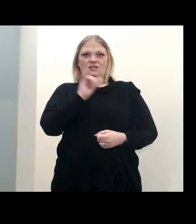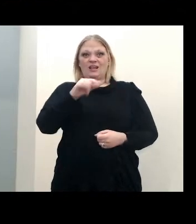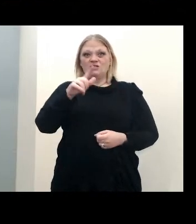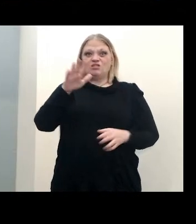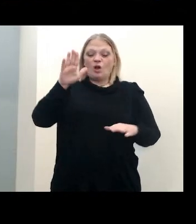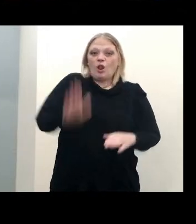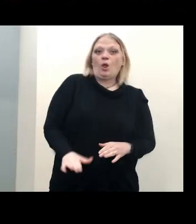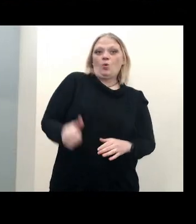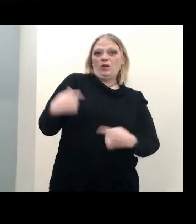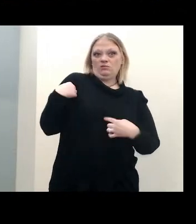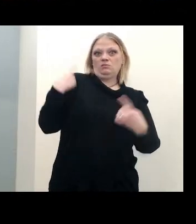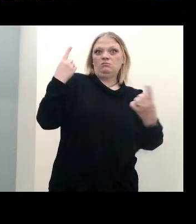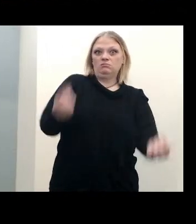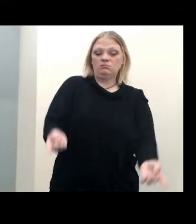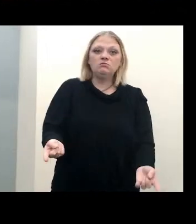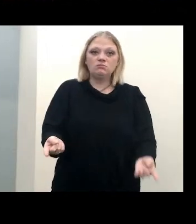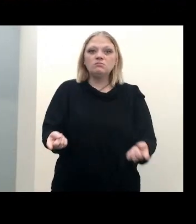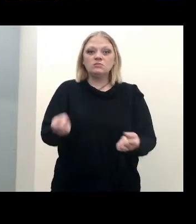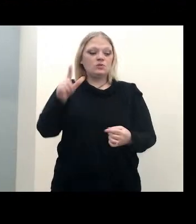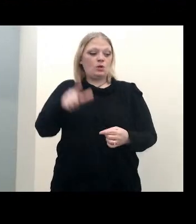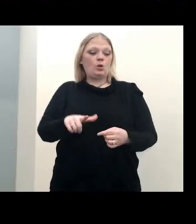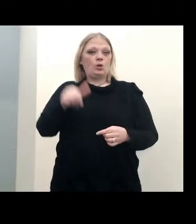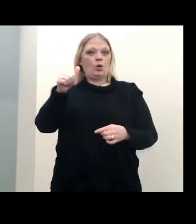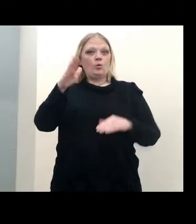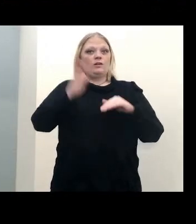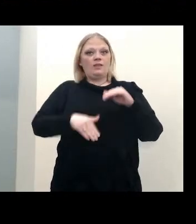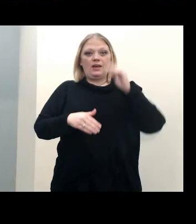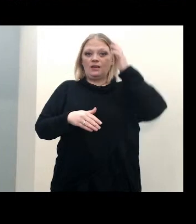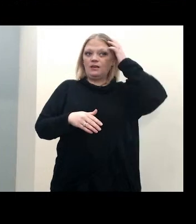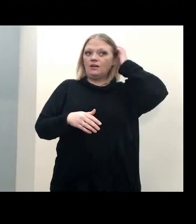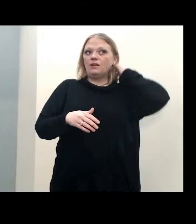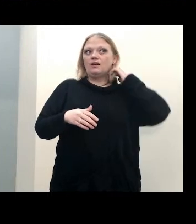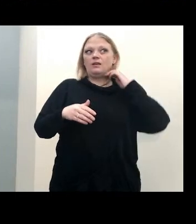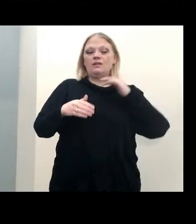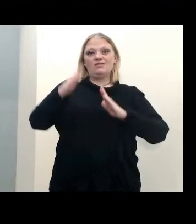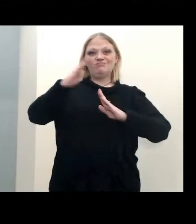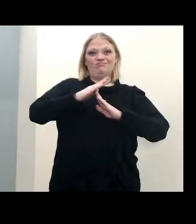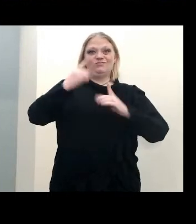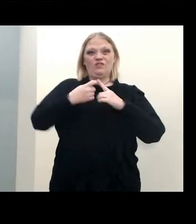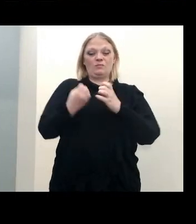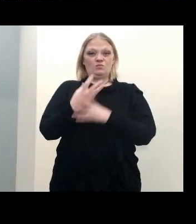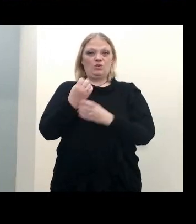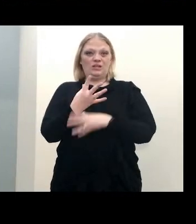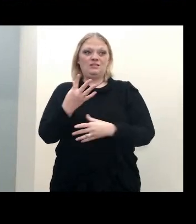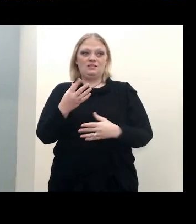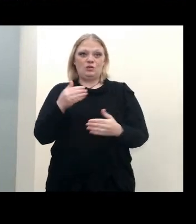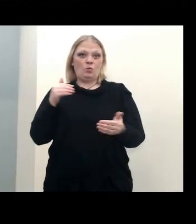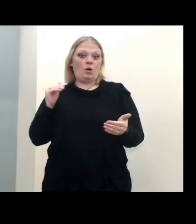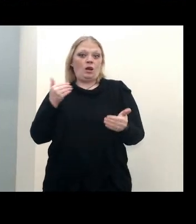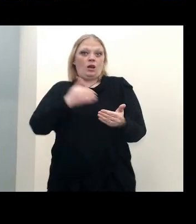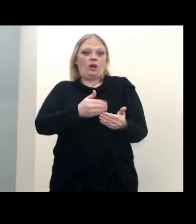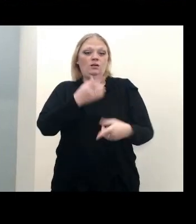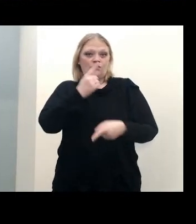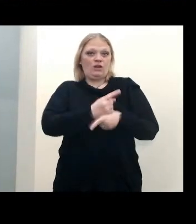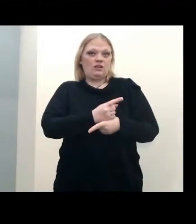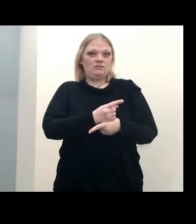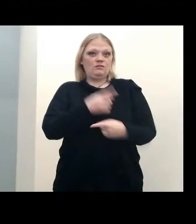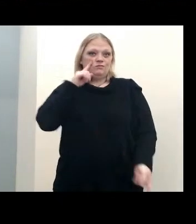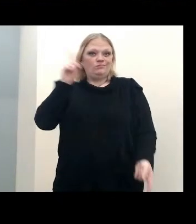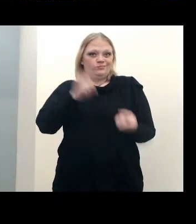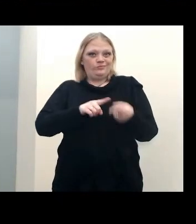time. And it's actually lower than the high that we had in the spring. So we are headed in the right direction with being